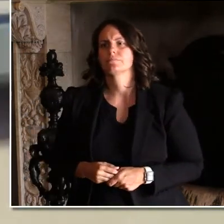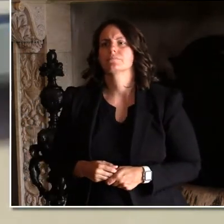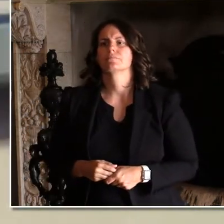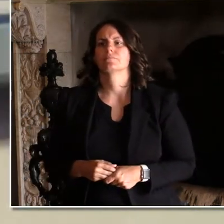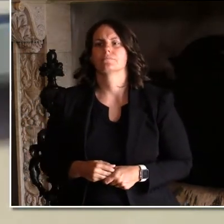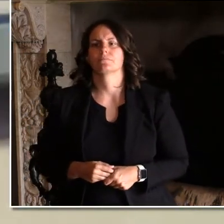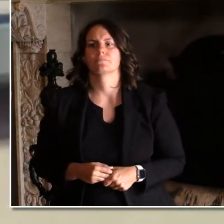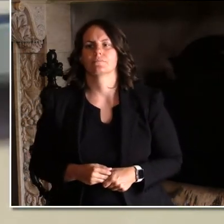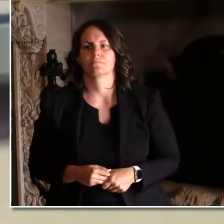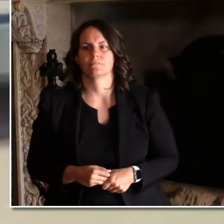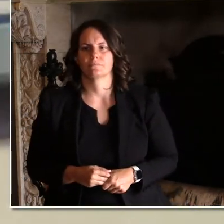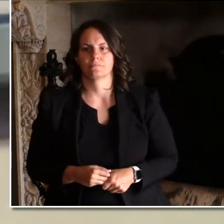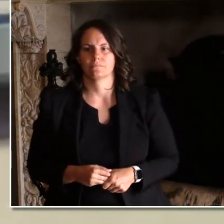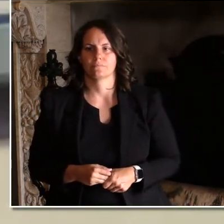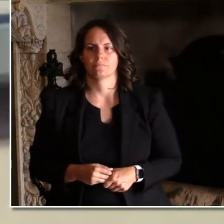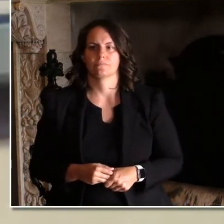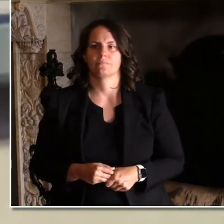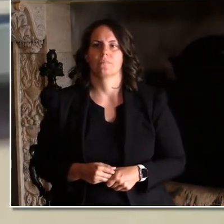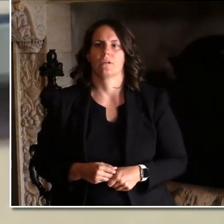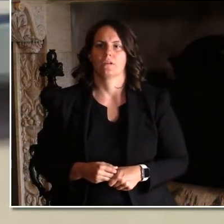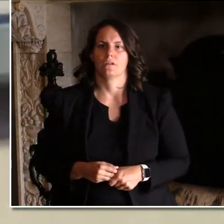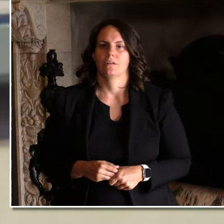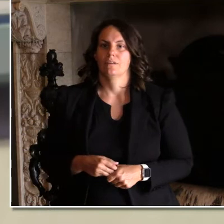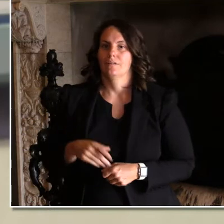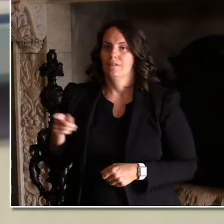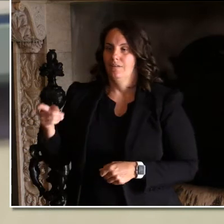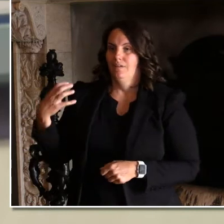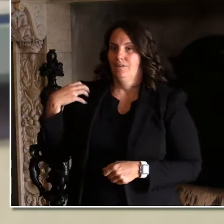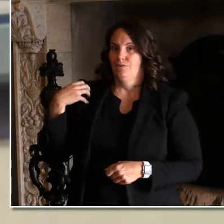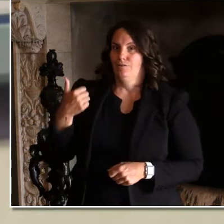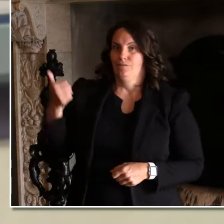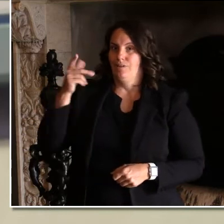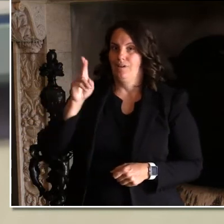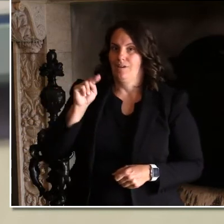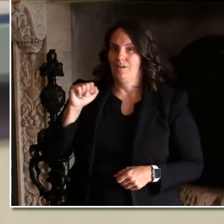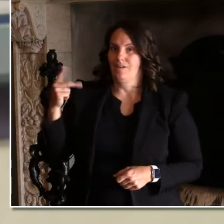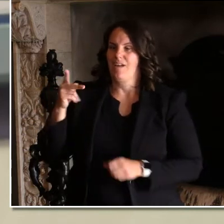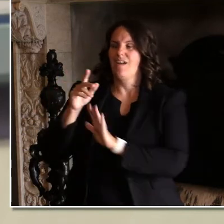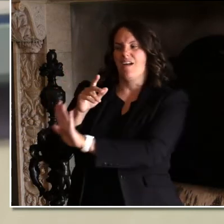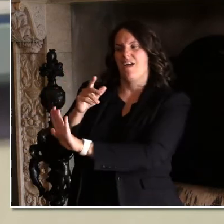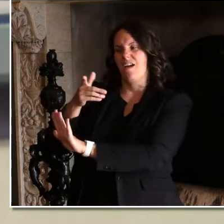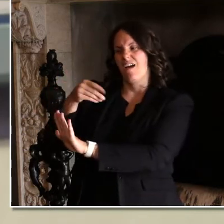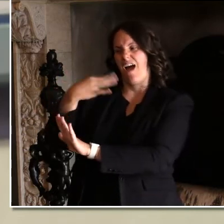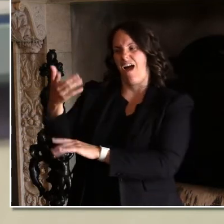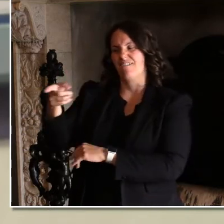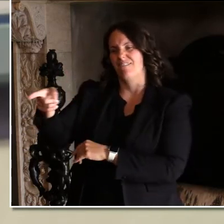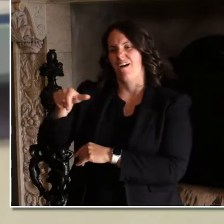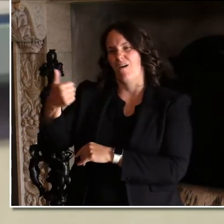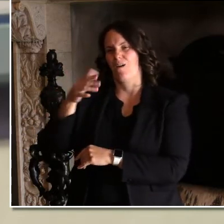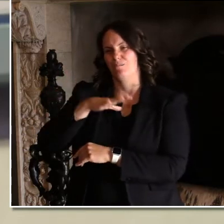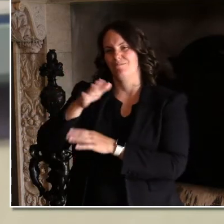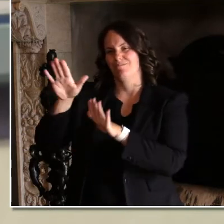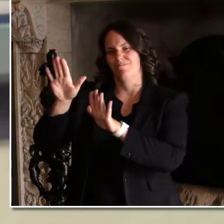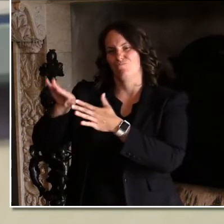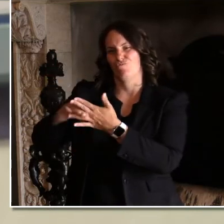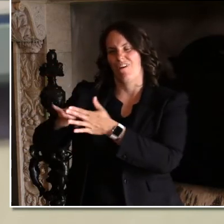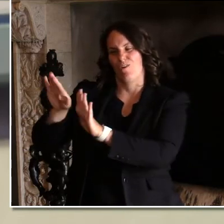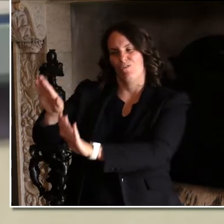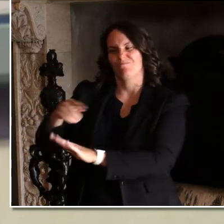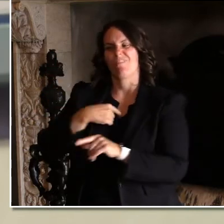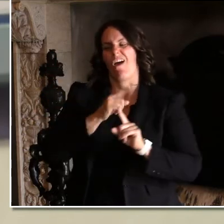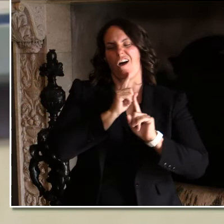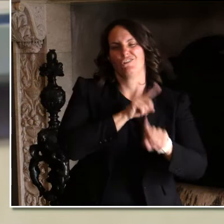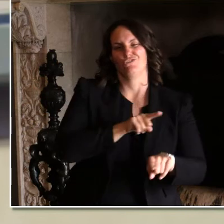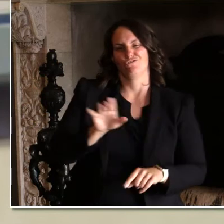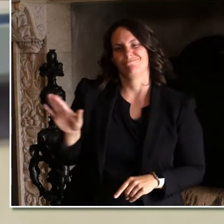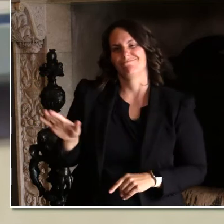been answering a lot of questions. So, hey, Todd, that's a good question. And the big way that it speeds things